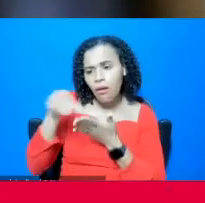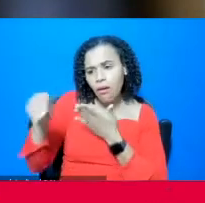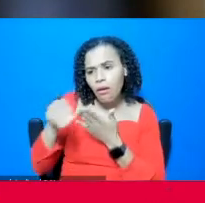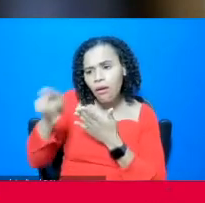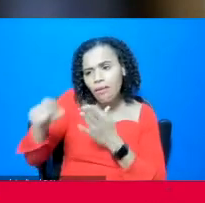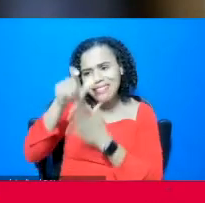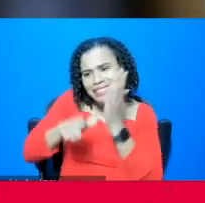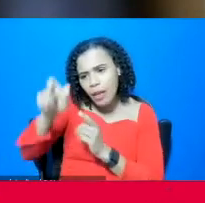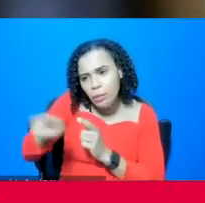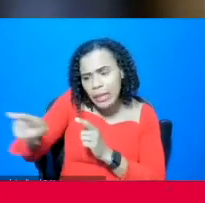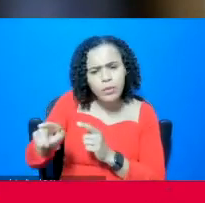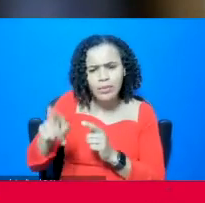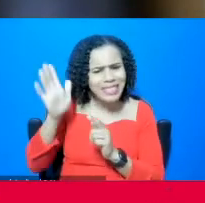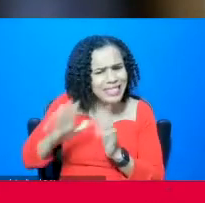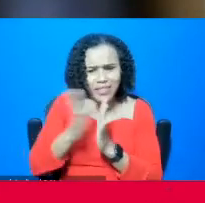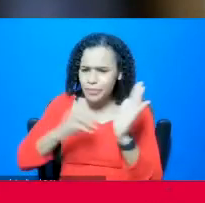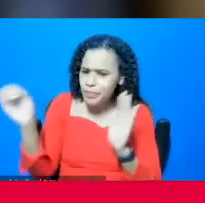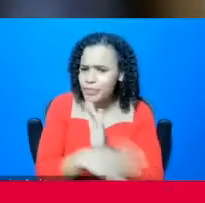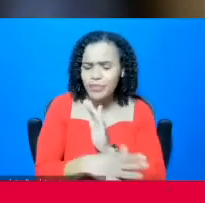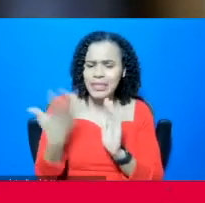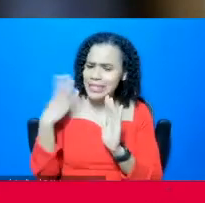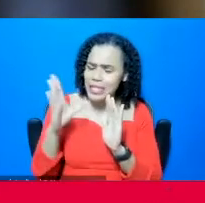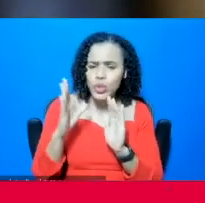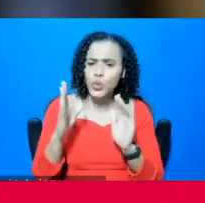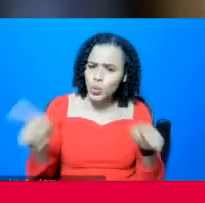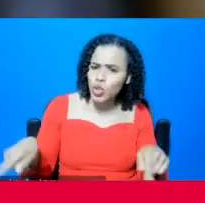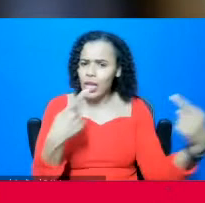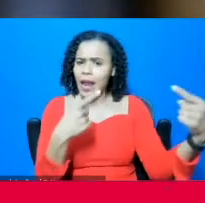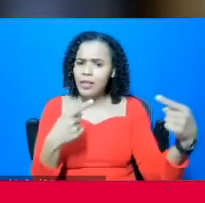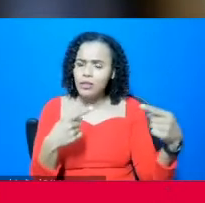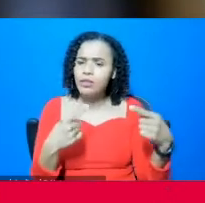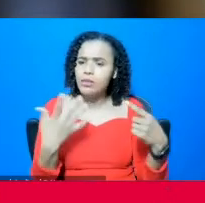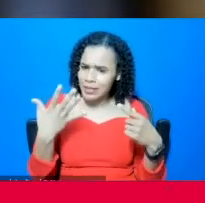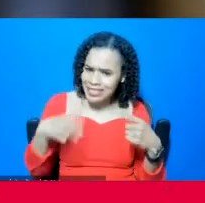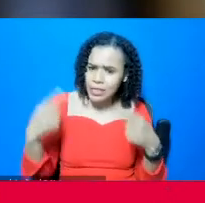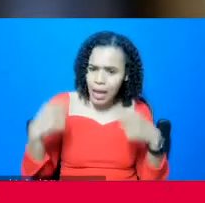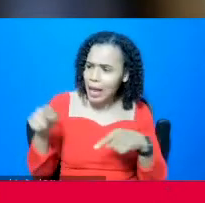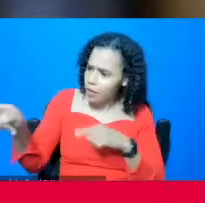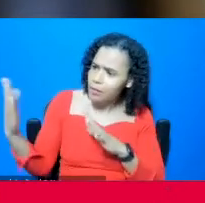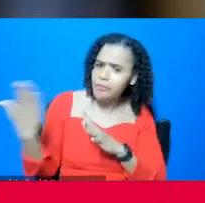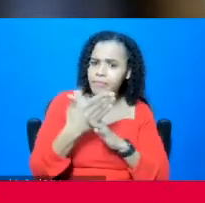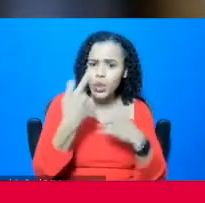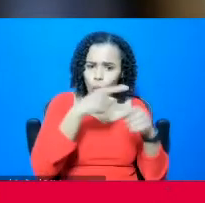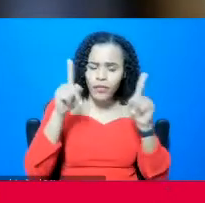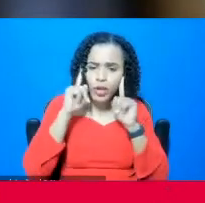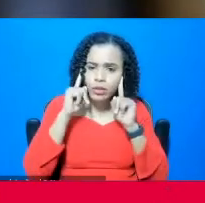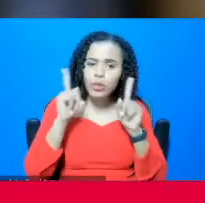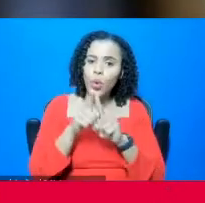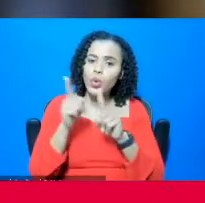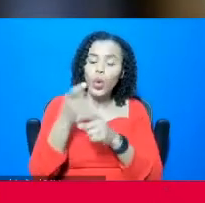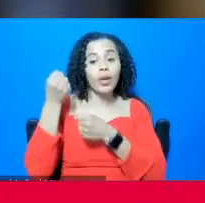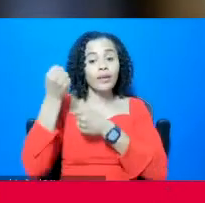and accessing education. And finally, that we don't just divest and campaign for divestment and campaign